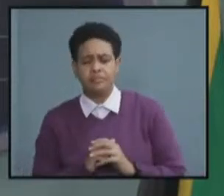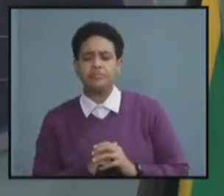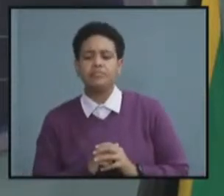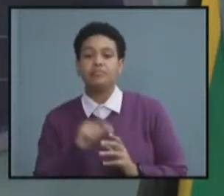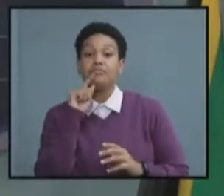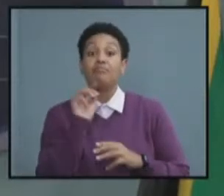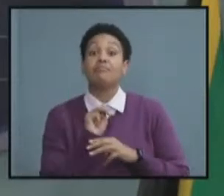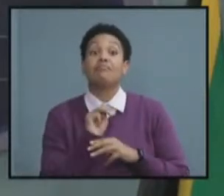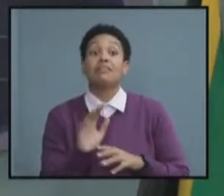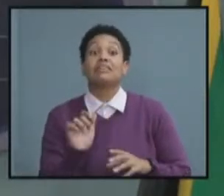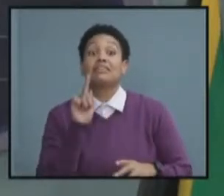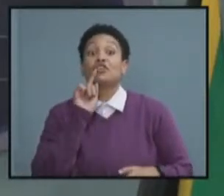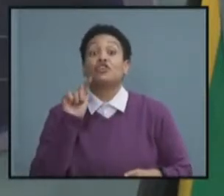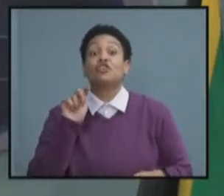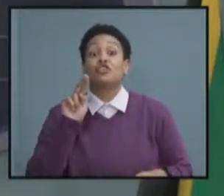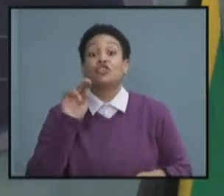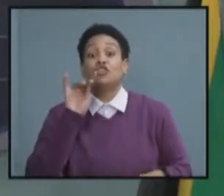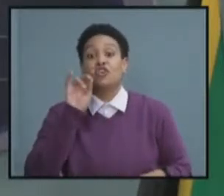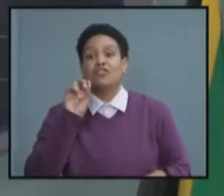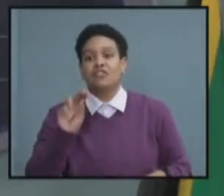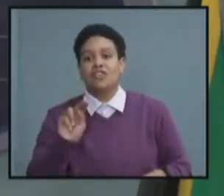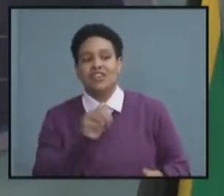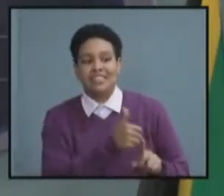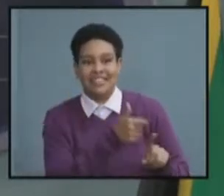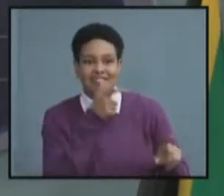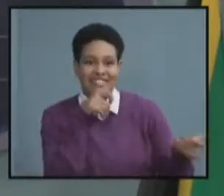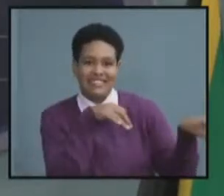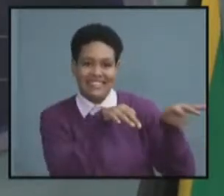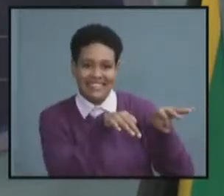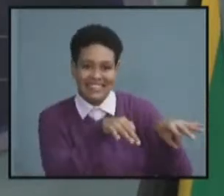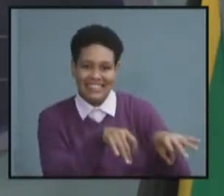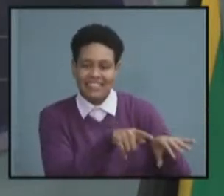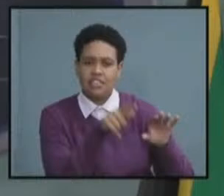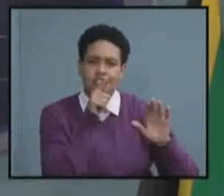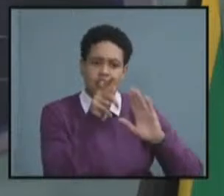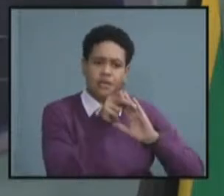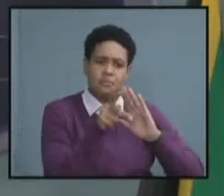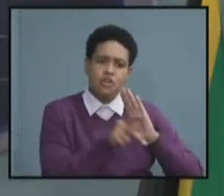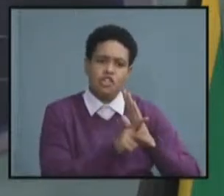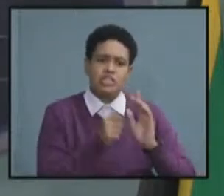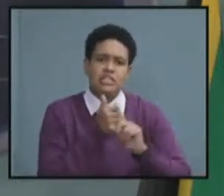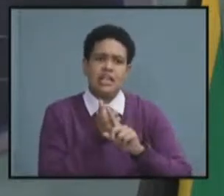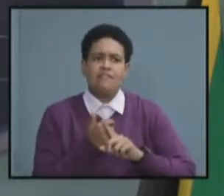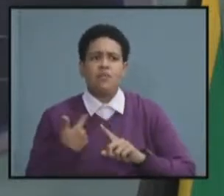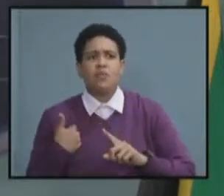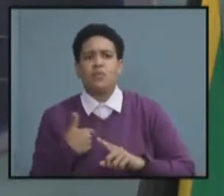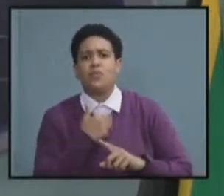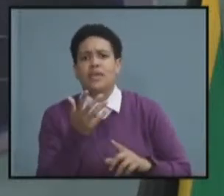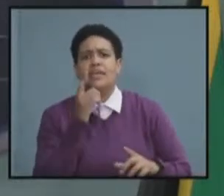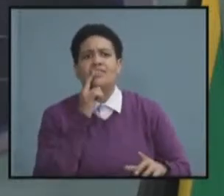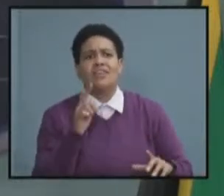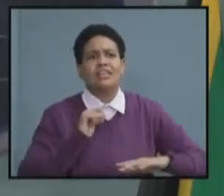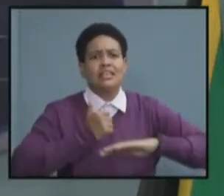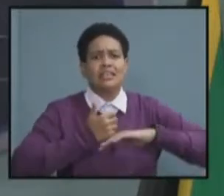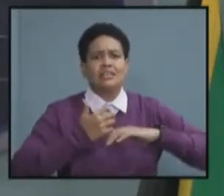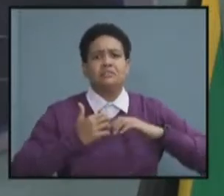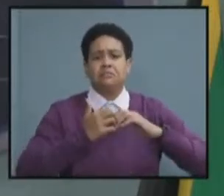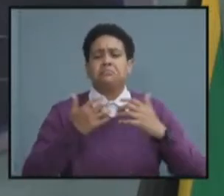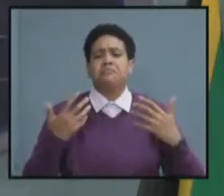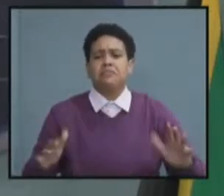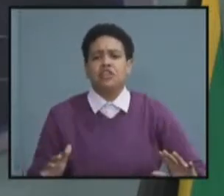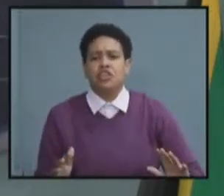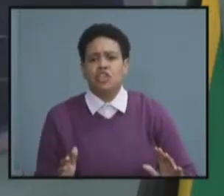As Minister Tufton outlined a while ago, the protocols that we have put in